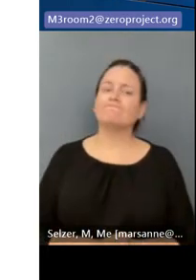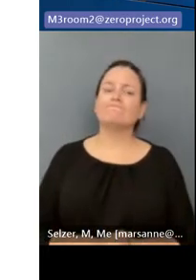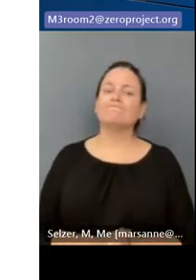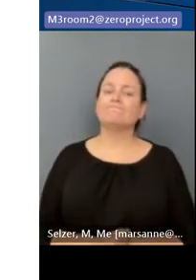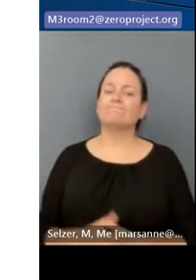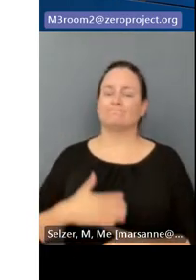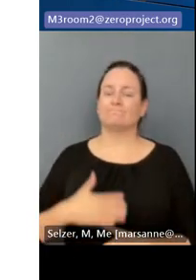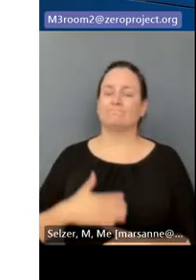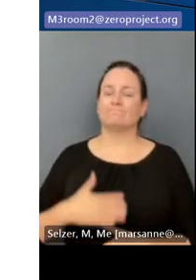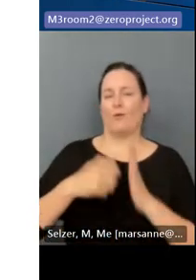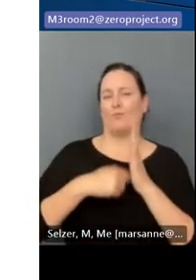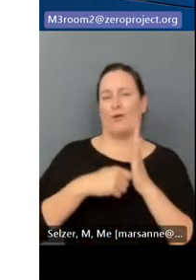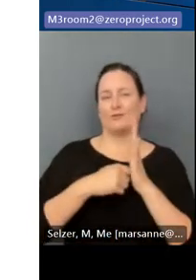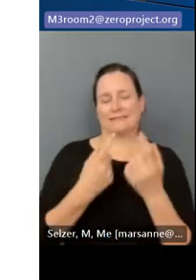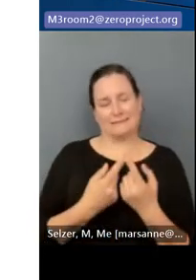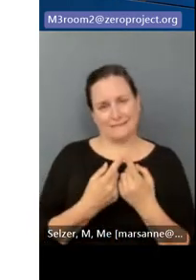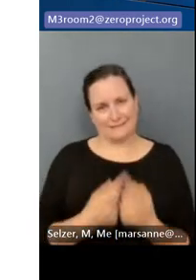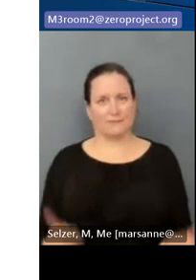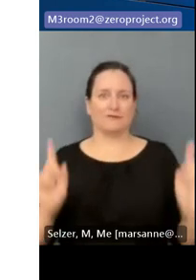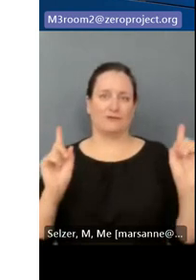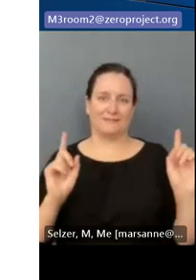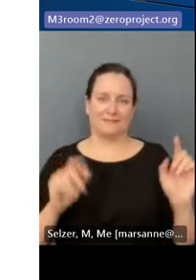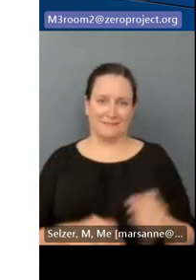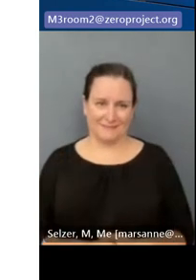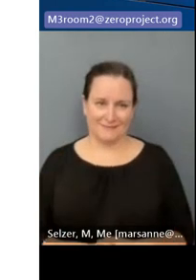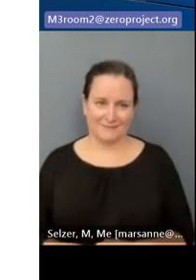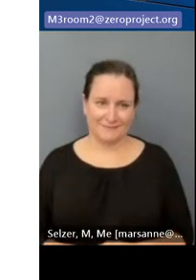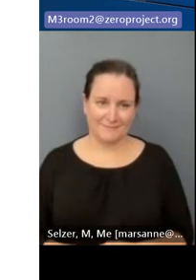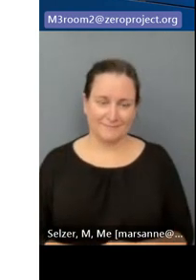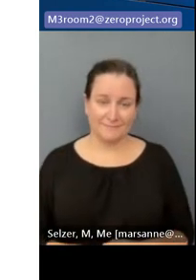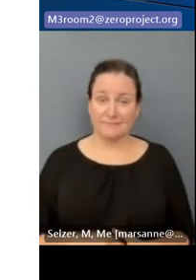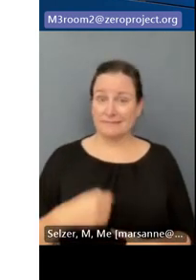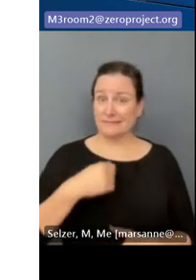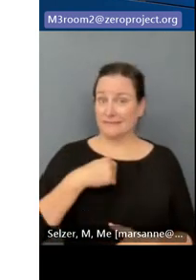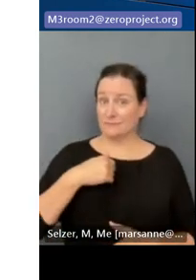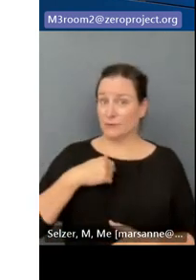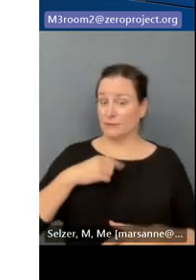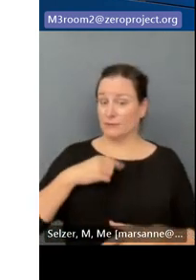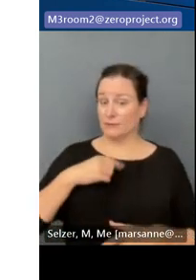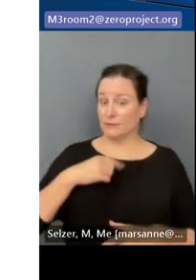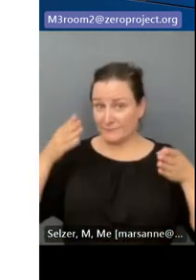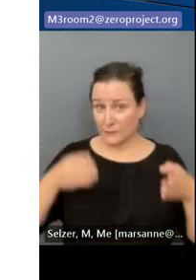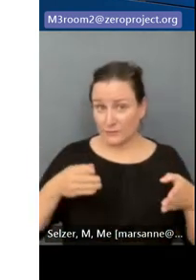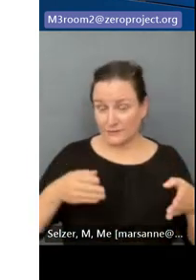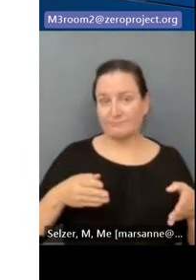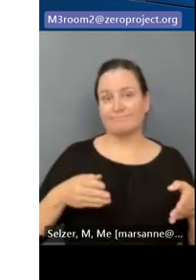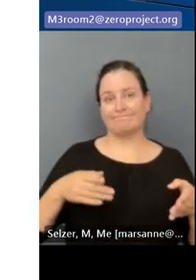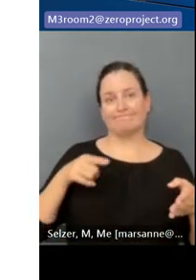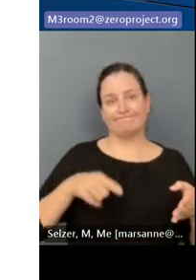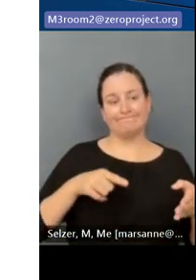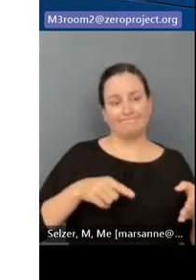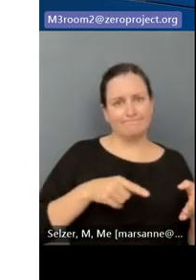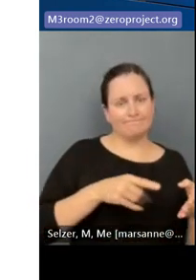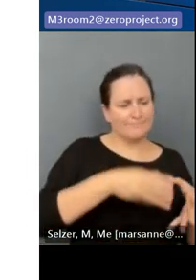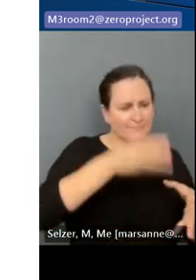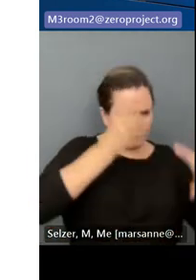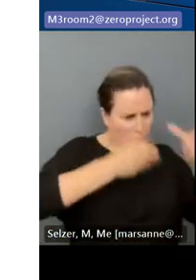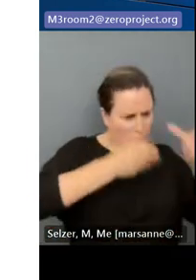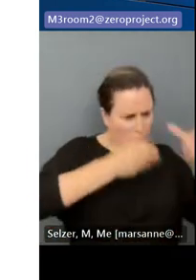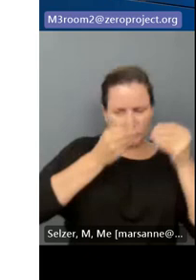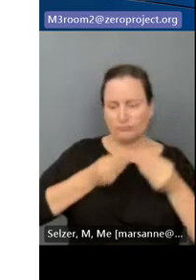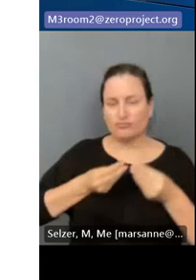stands out. We stay focused on explaining concepts, invoking knowledge, sharing knowledge. For example, if we want to